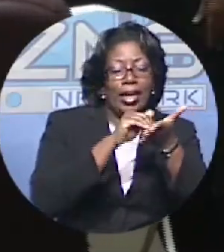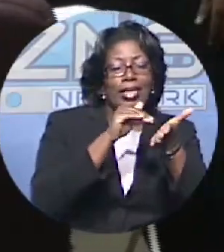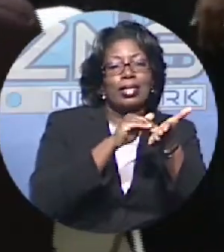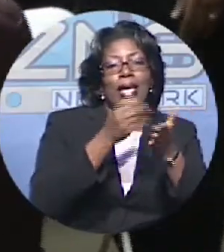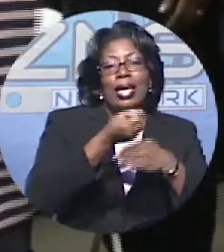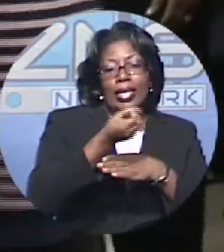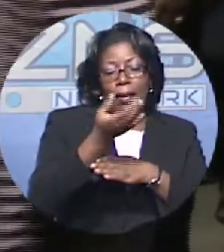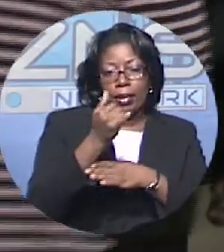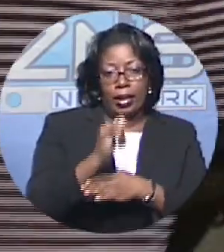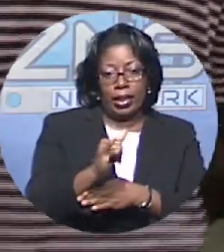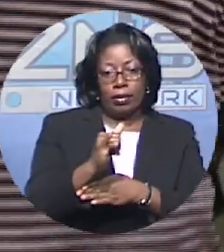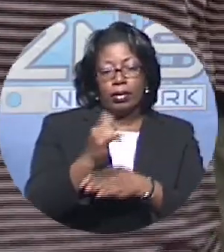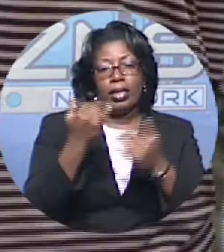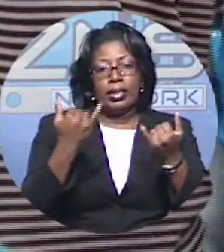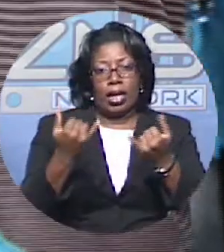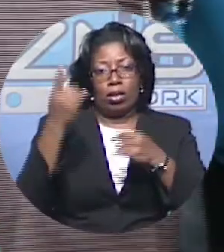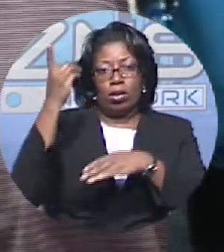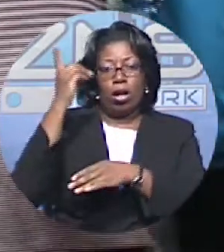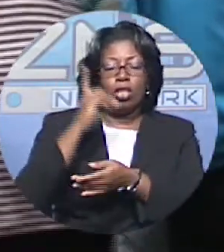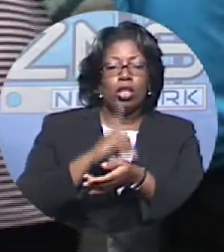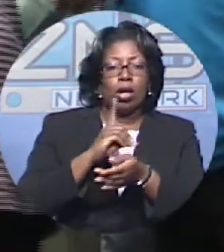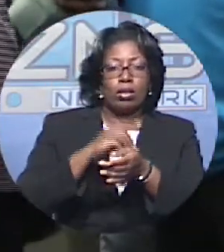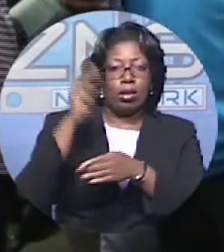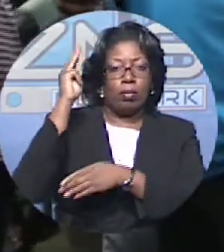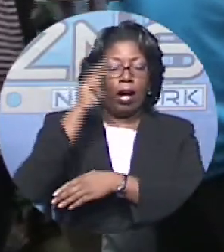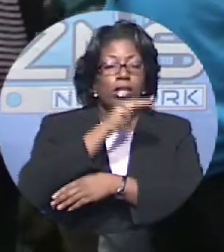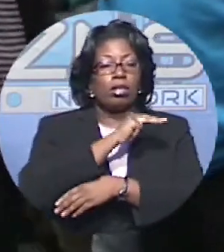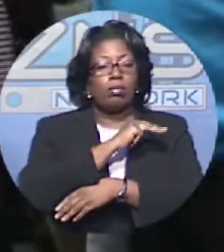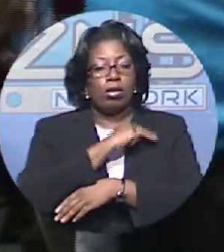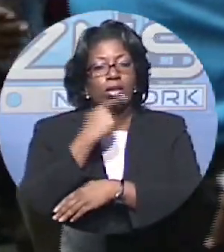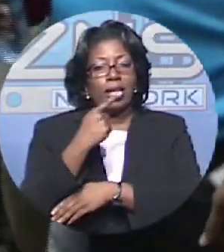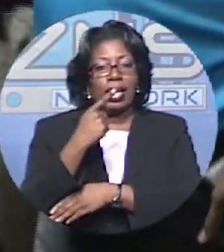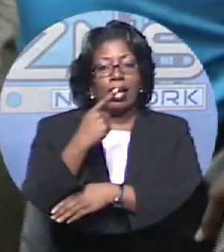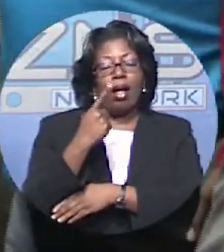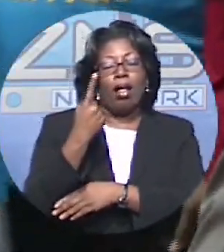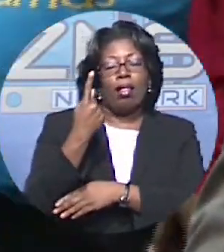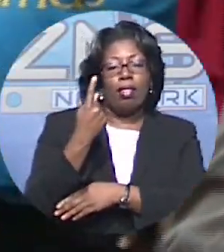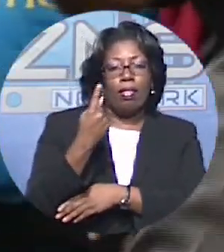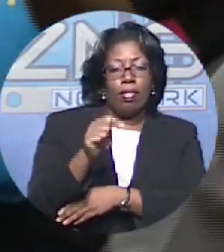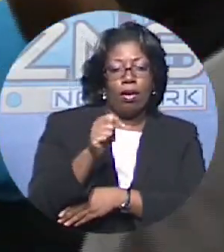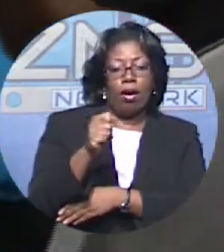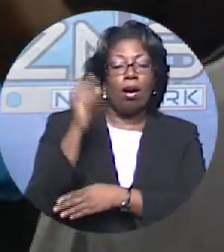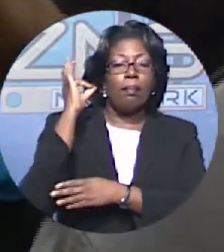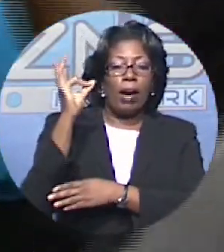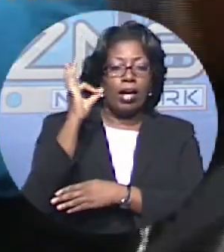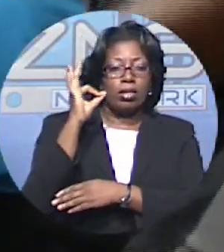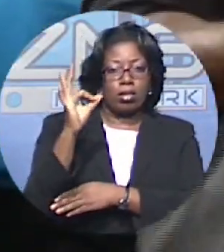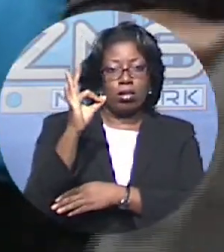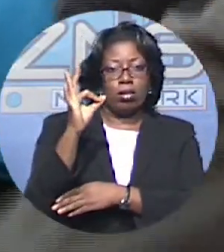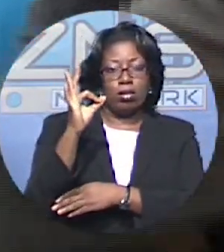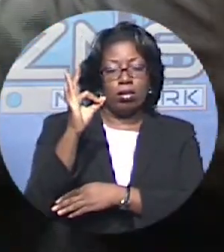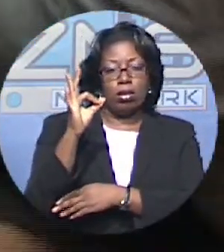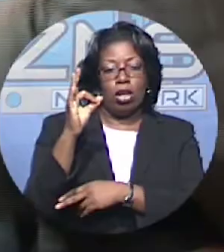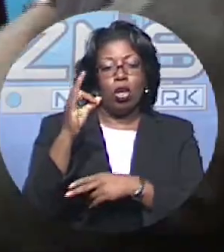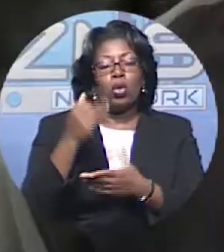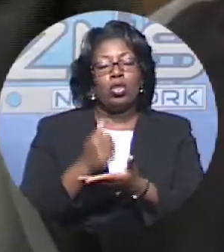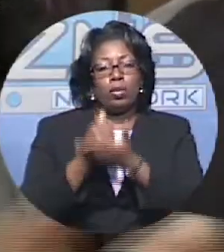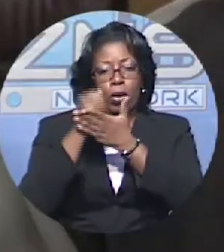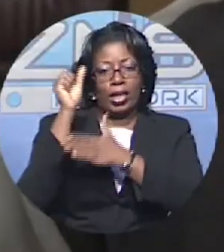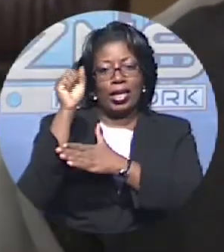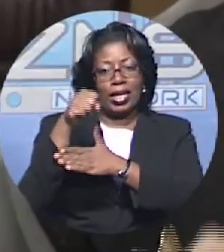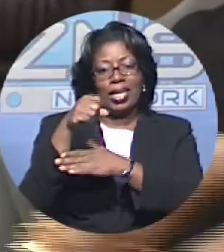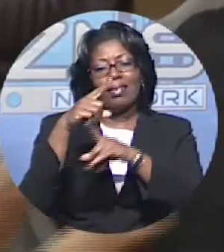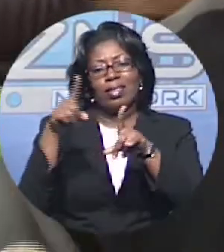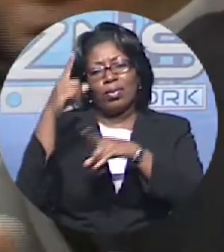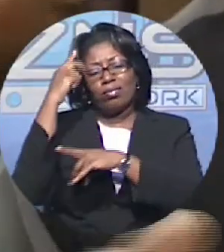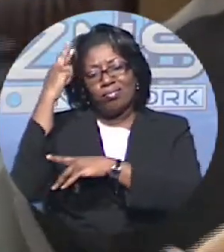Bahamas Faith Ministries, Dr. Miles Monroe, says those pastors who supported the Yes Camp simply had a different perspective. We don't